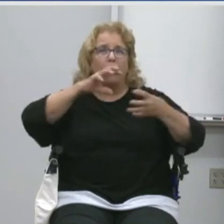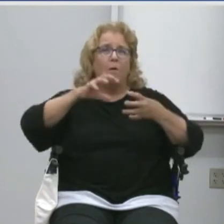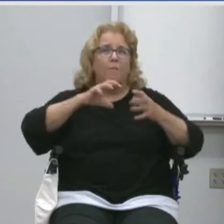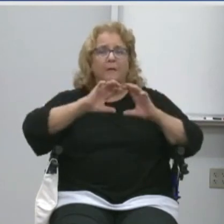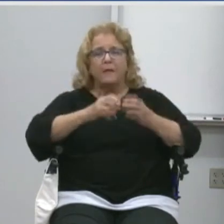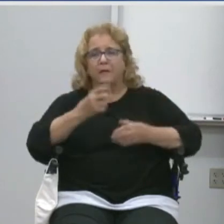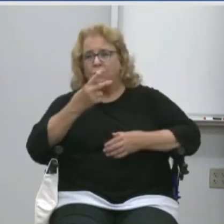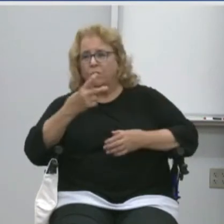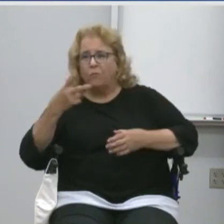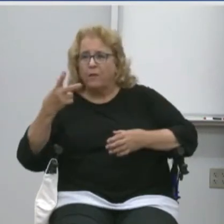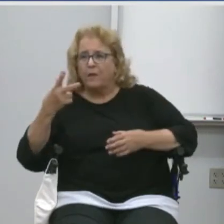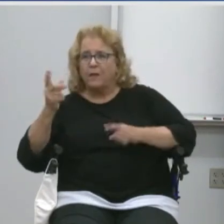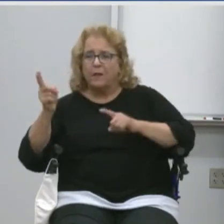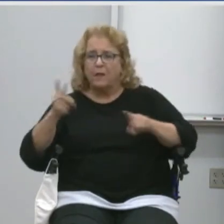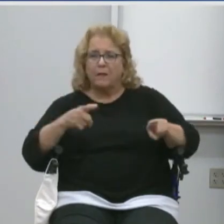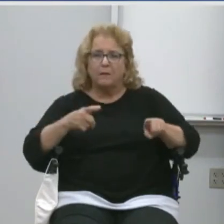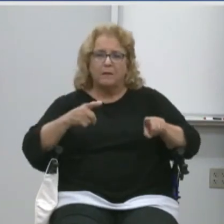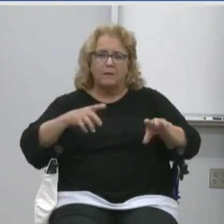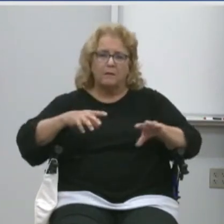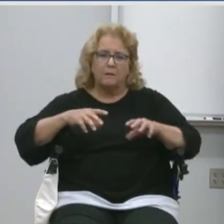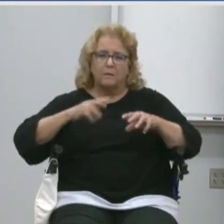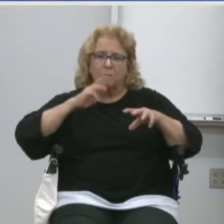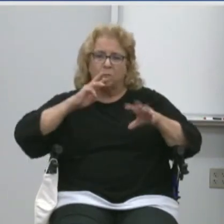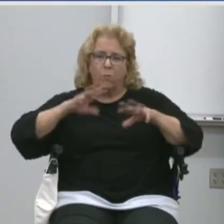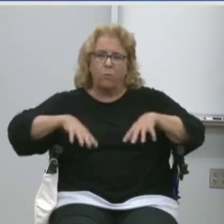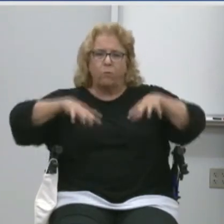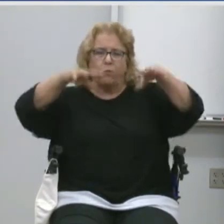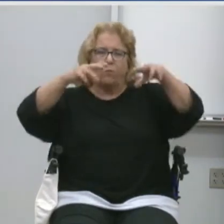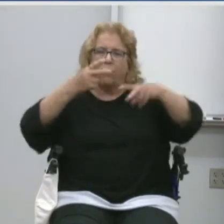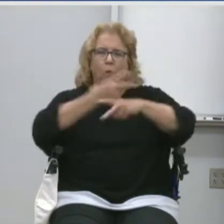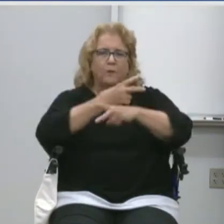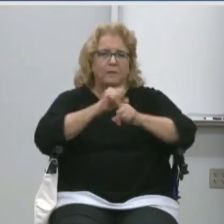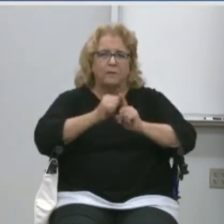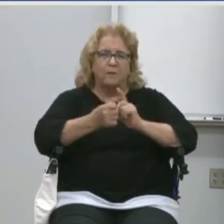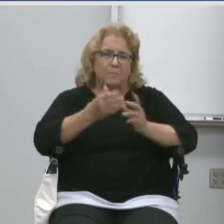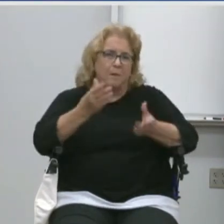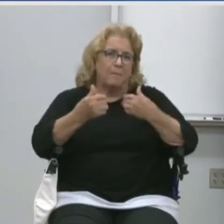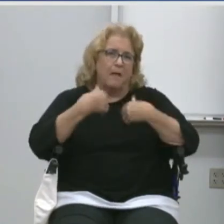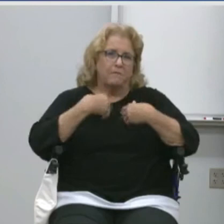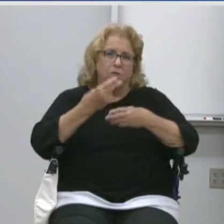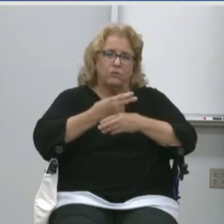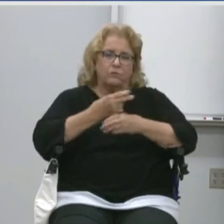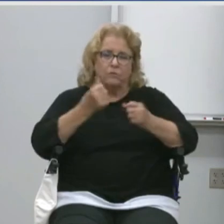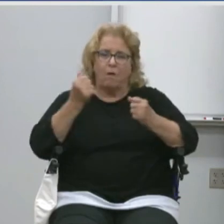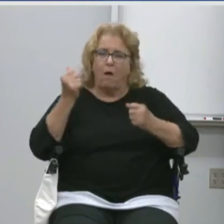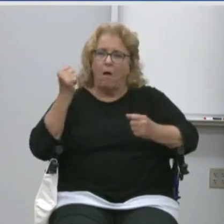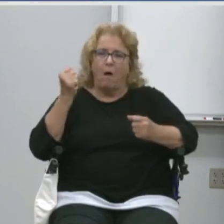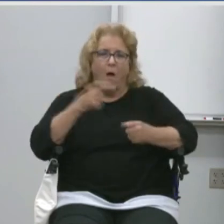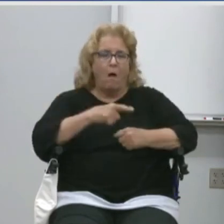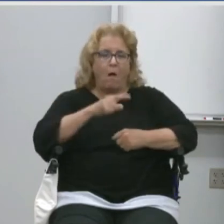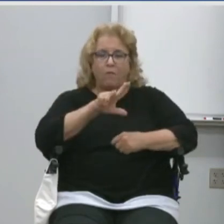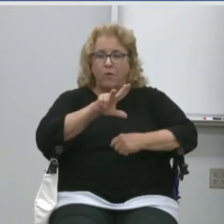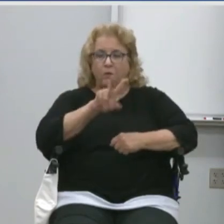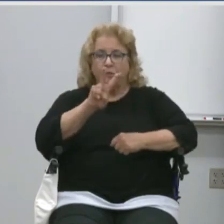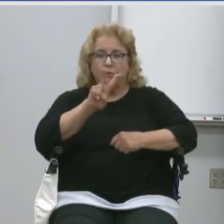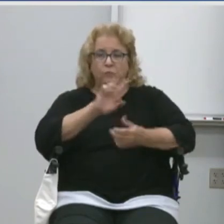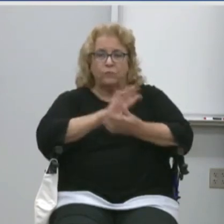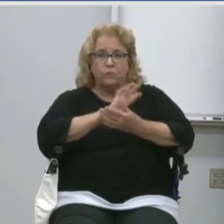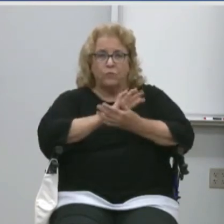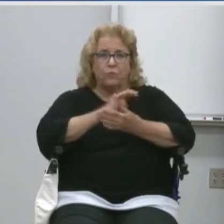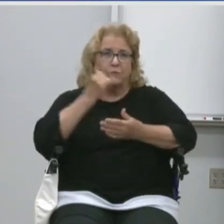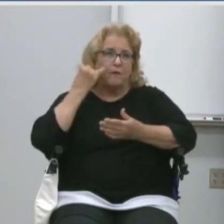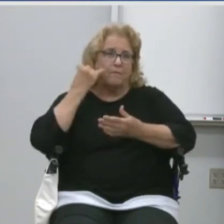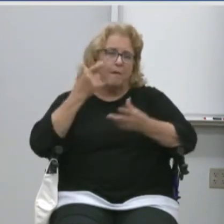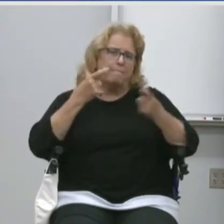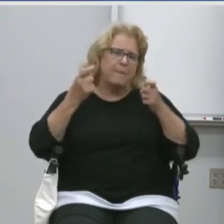3 coming in, storm surge and all the worst case situations, we would probably have to use all 32 schools if we had a large evacuation,